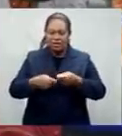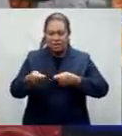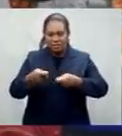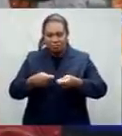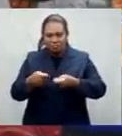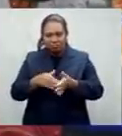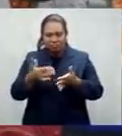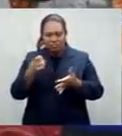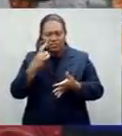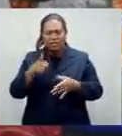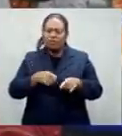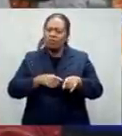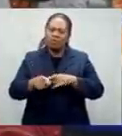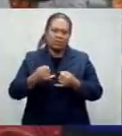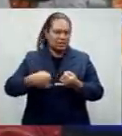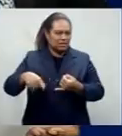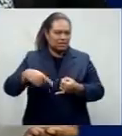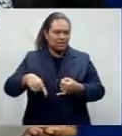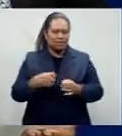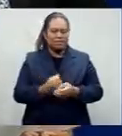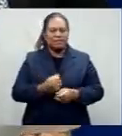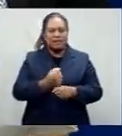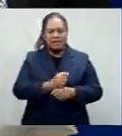company are based in Suva.